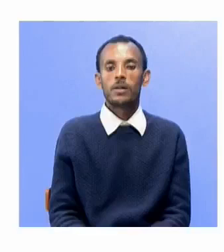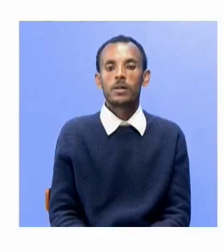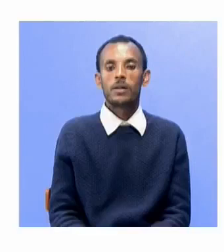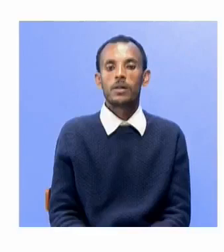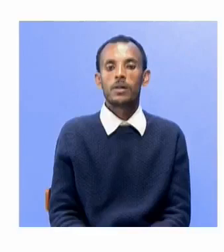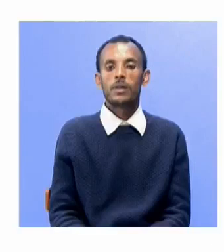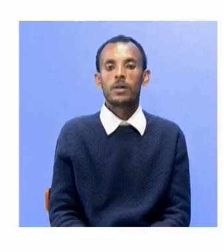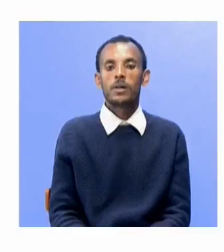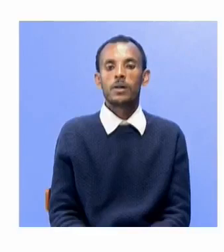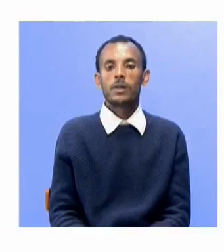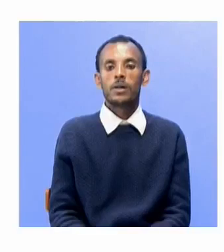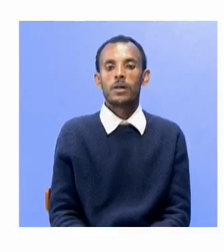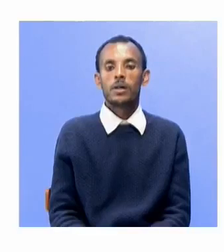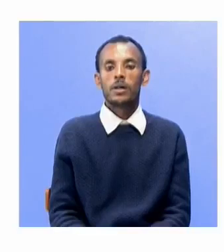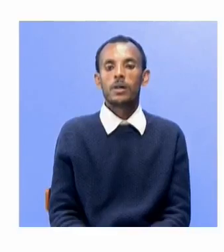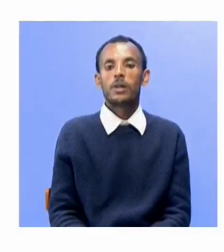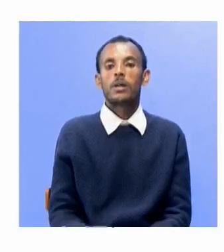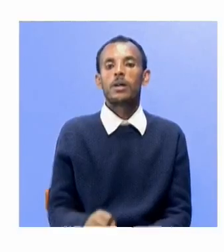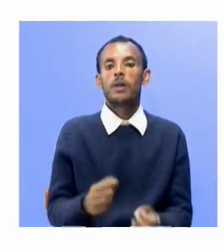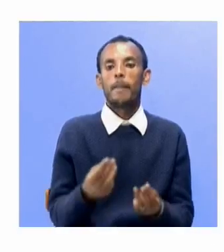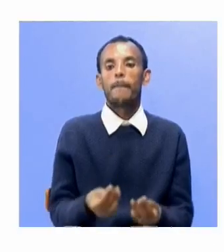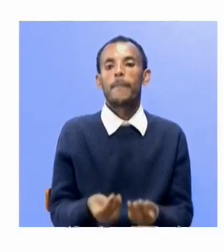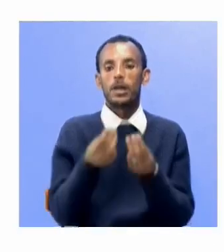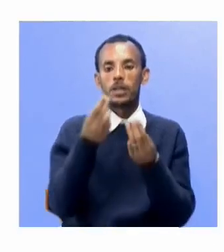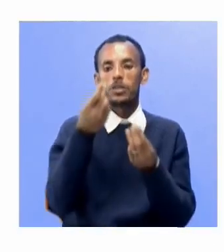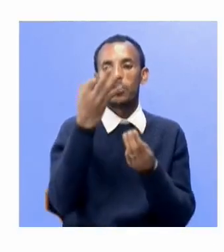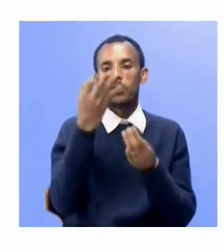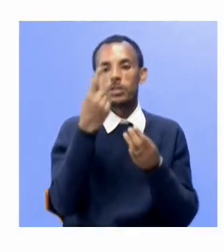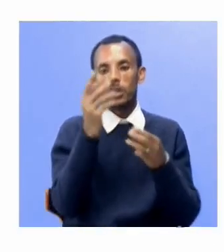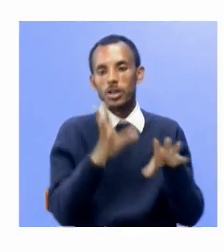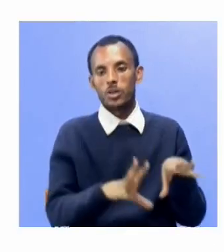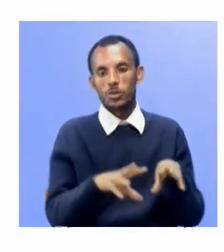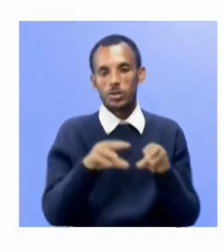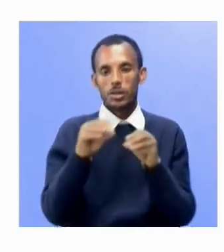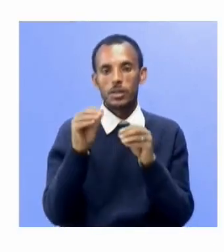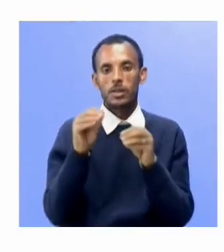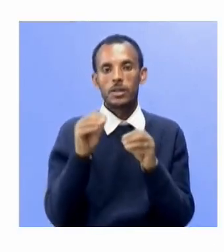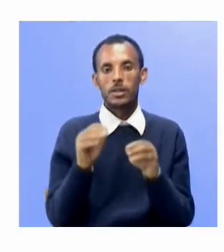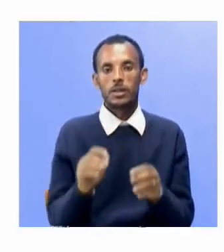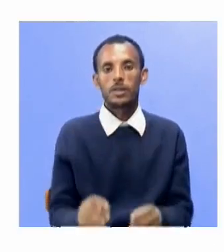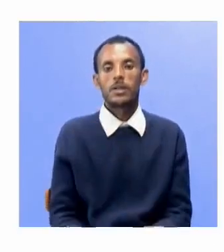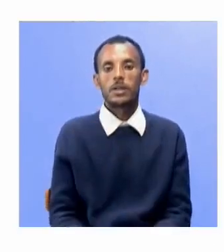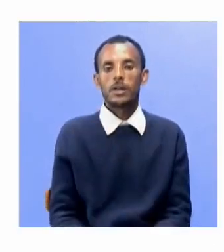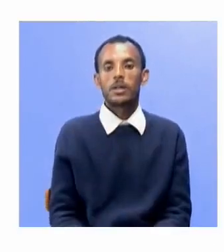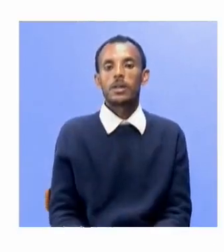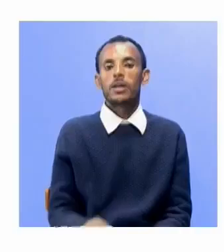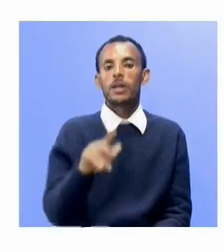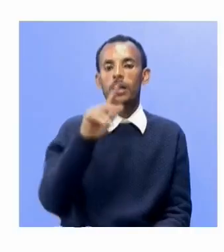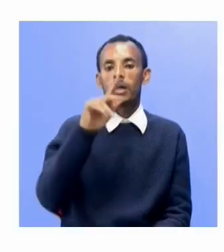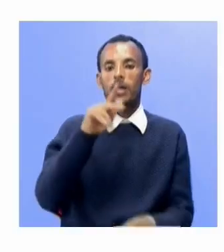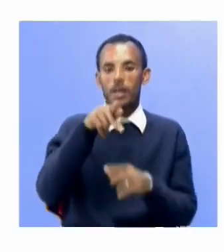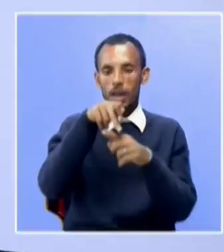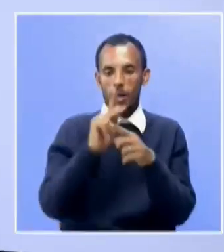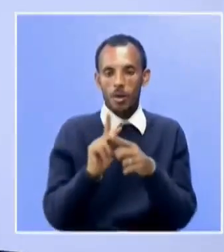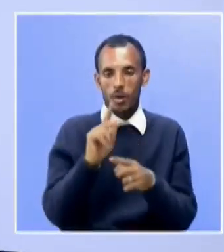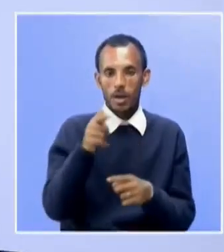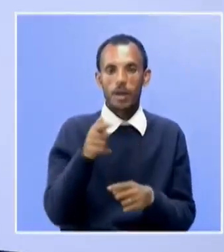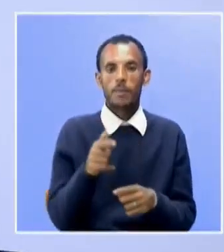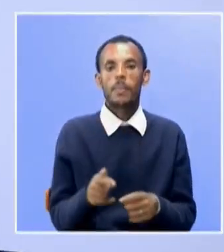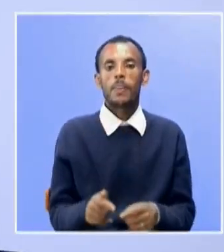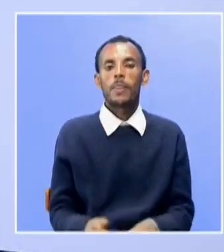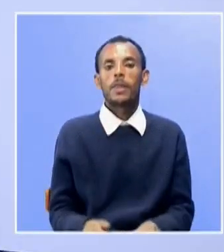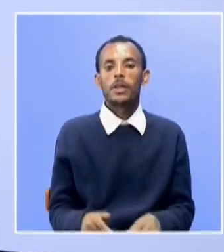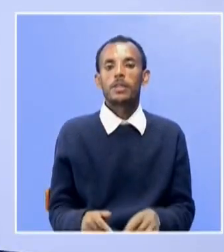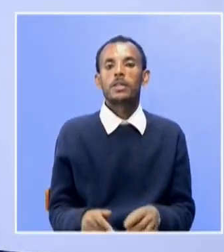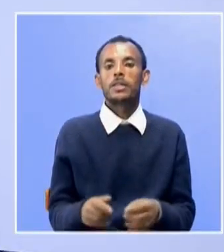just leave this one. It's the mass of the students. Here also the mass in kg. Okay, so